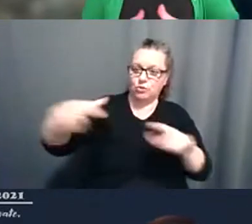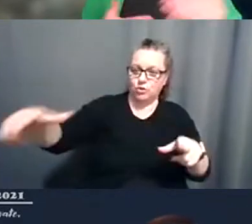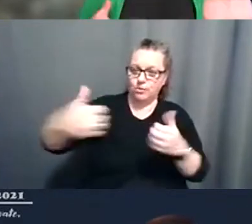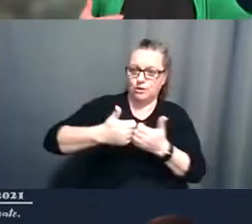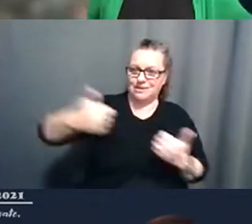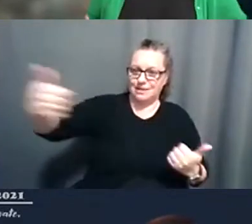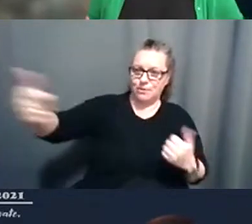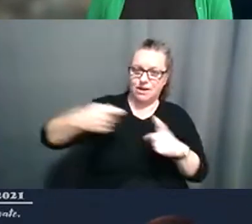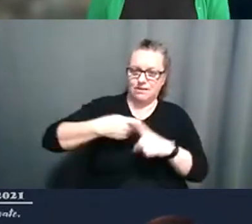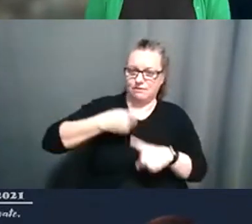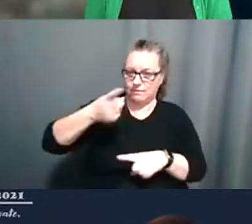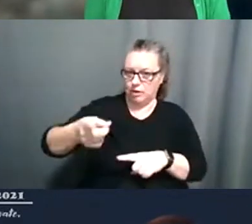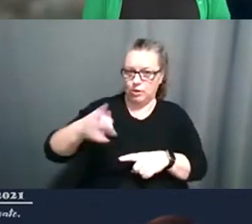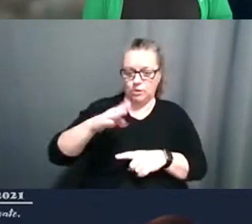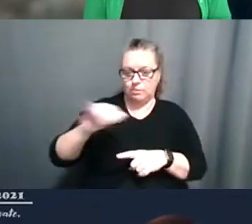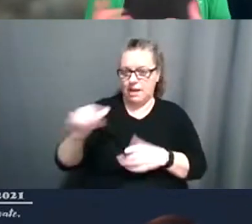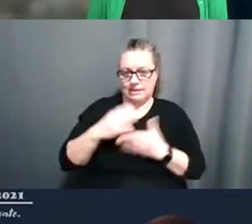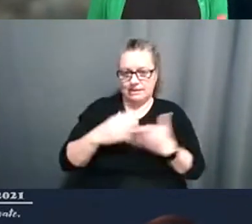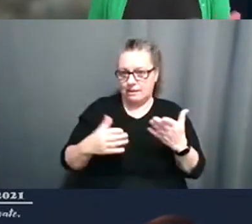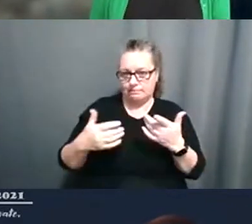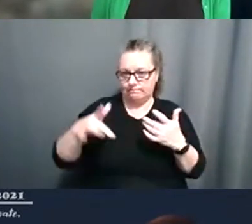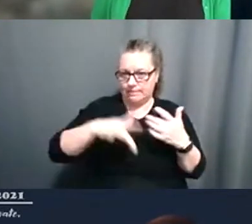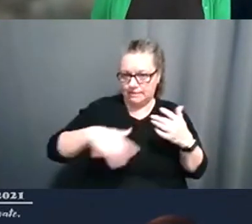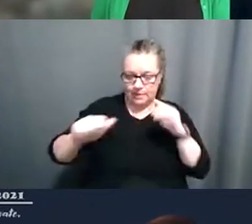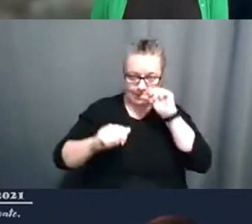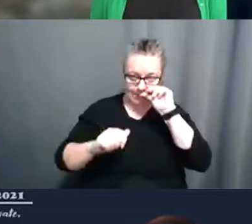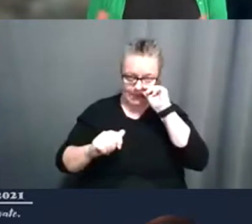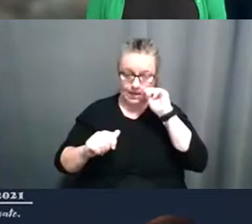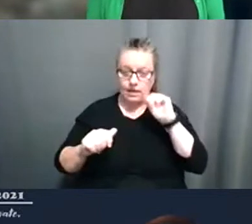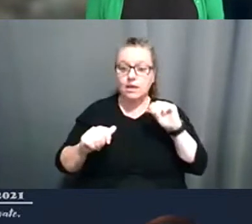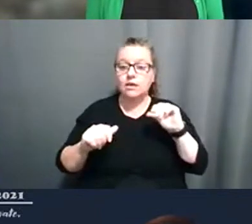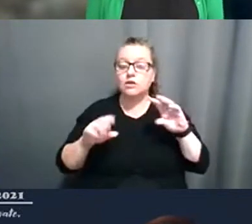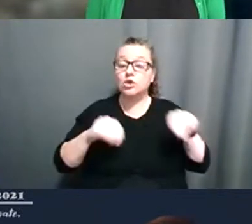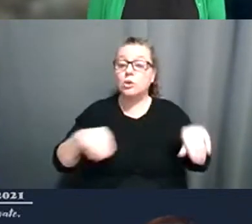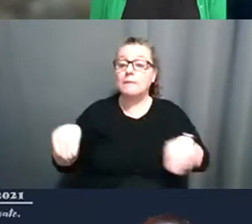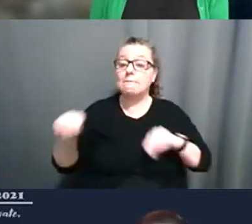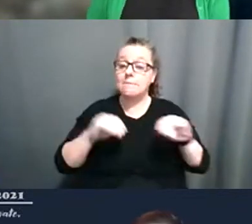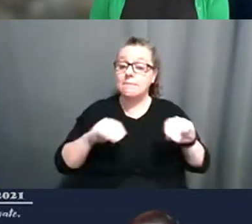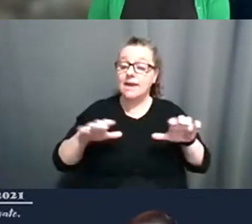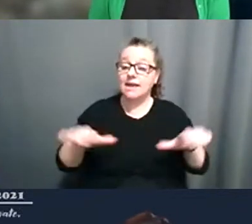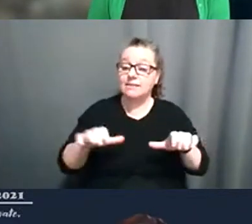you by some space to mimic activity done by the human hand